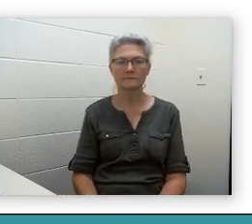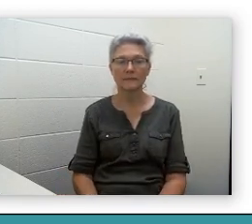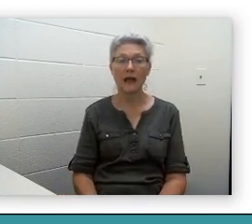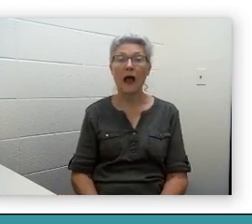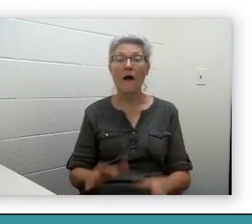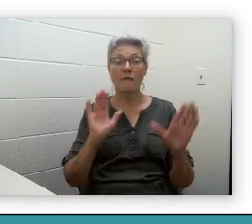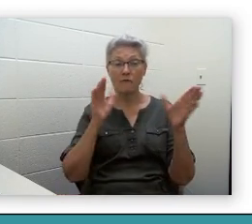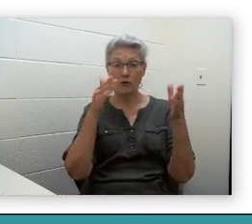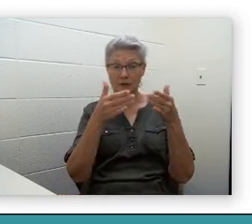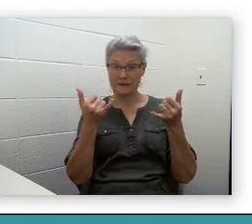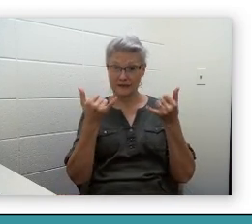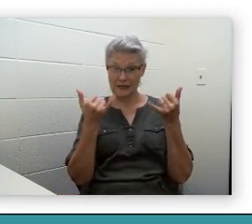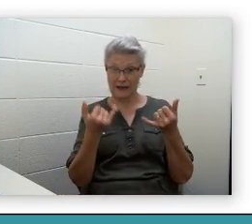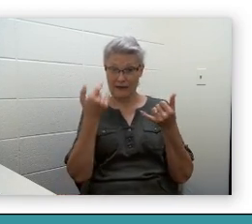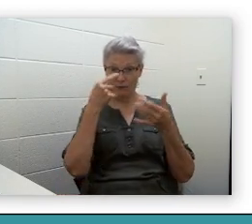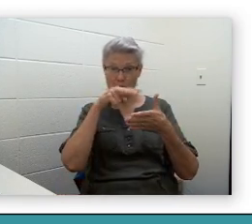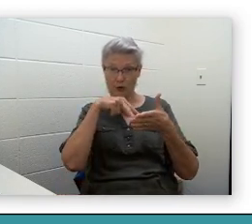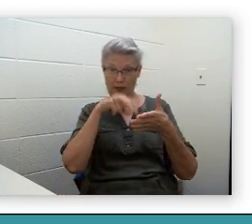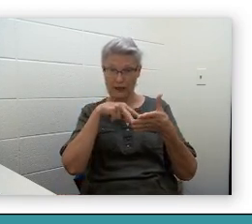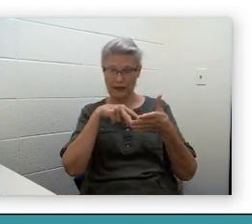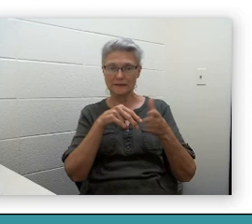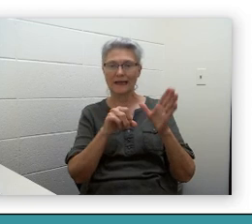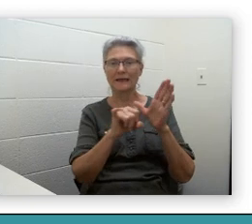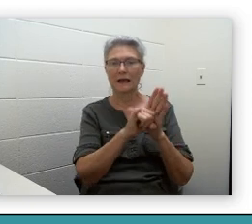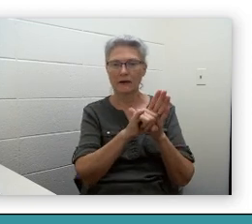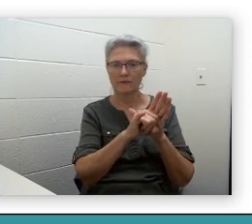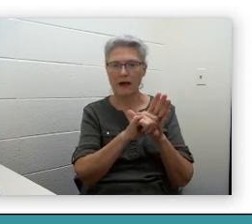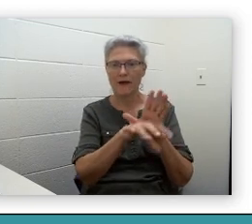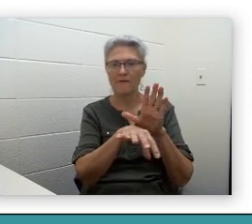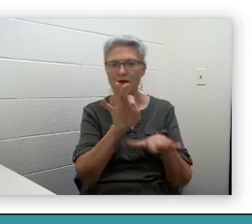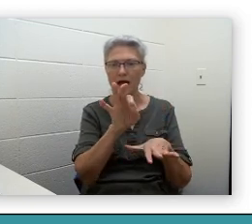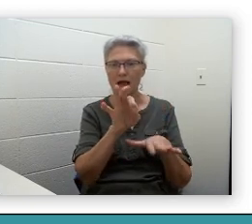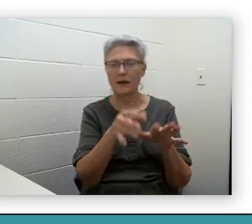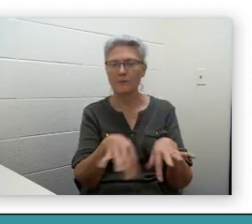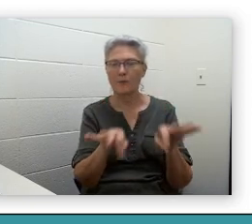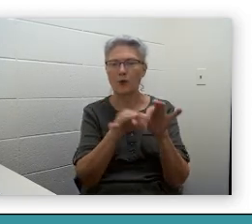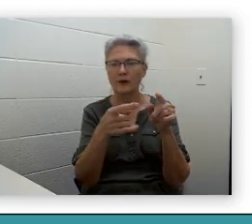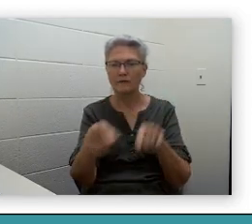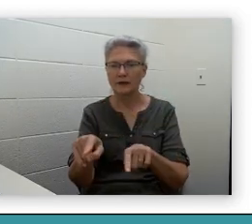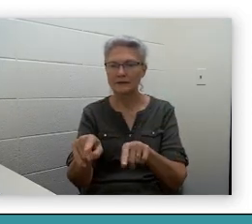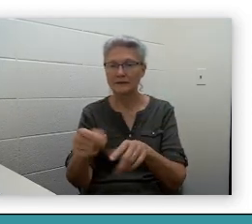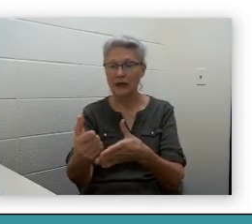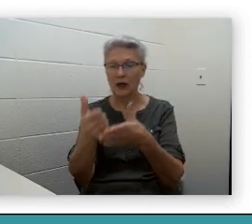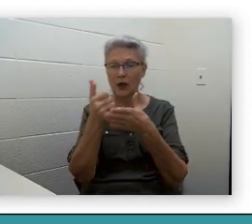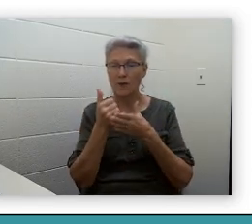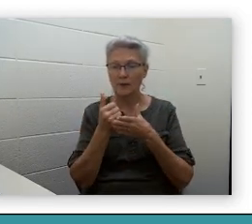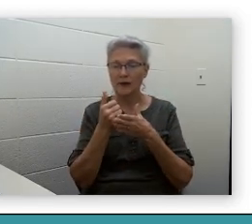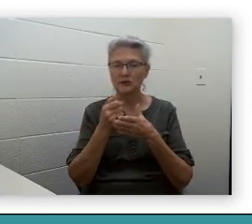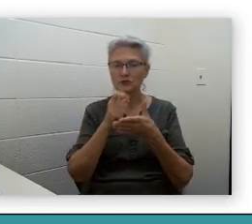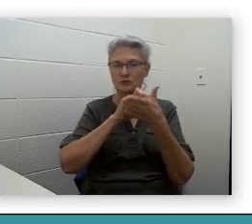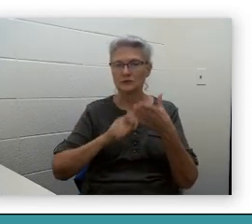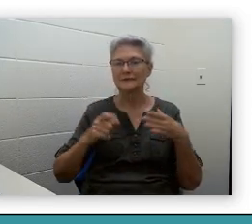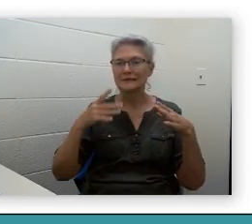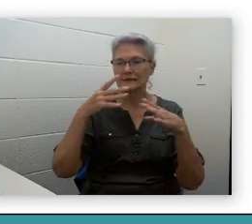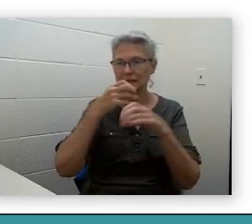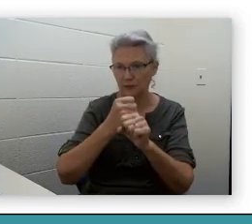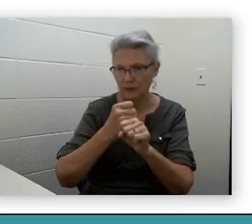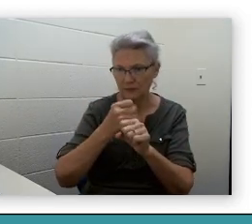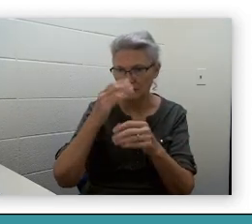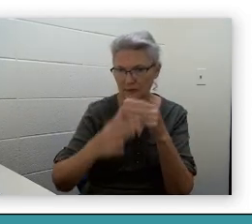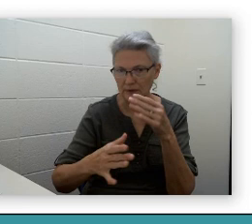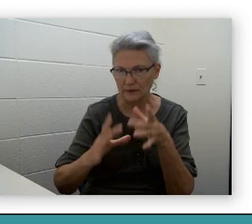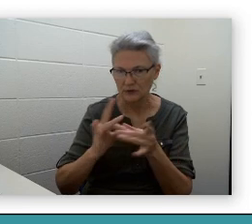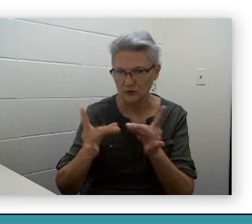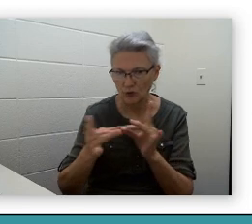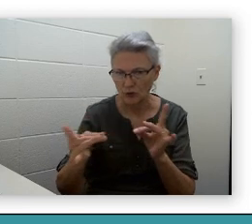Our focus for today's reading is to identify key events to help us create a summary at the end. We will continue to